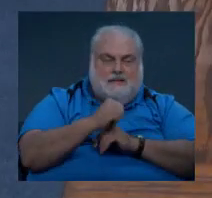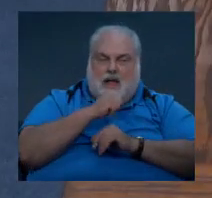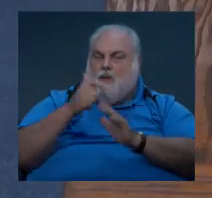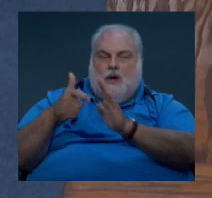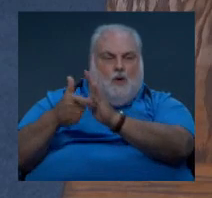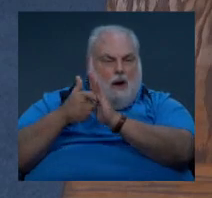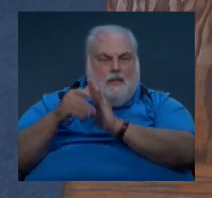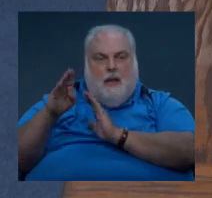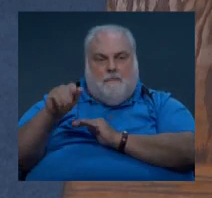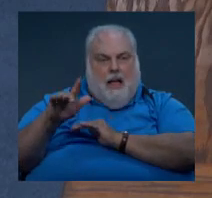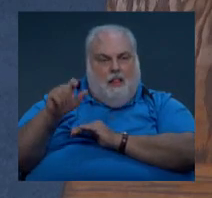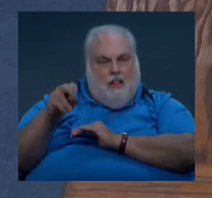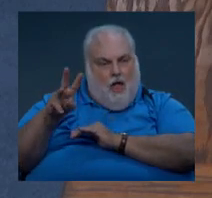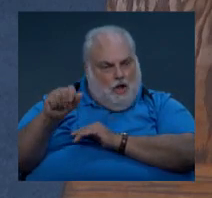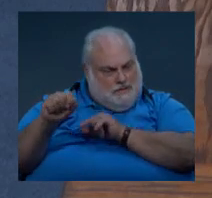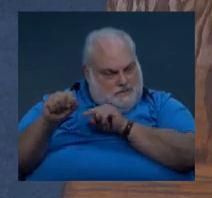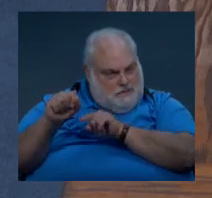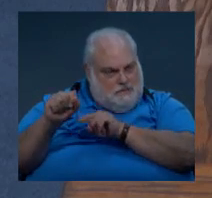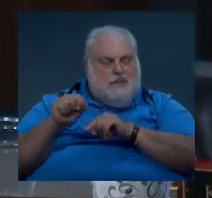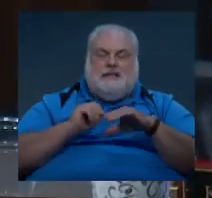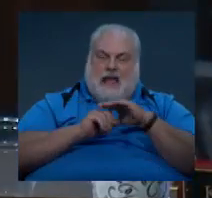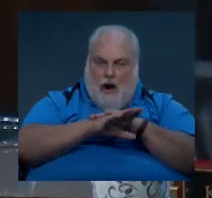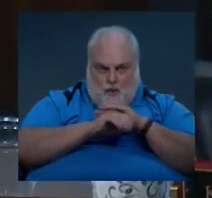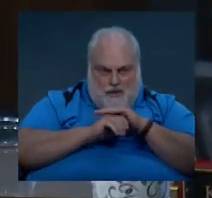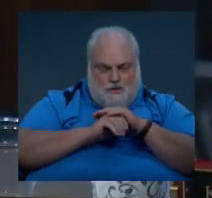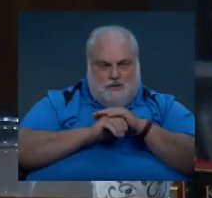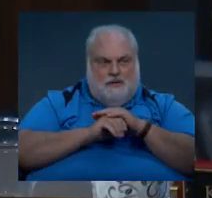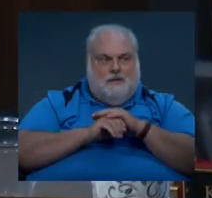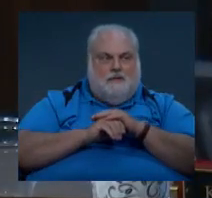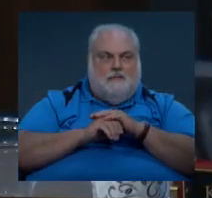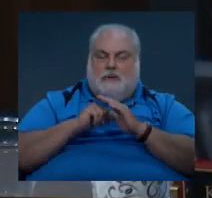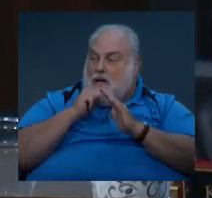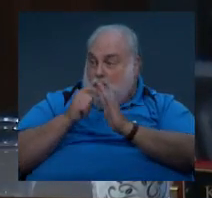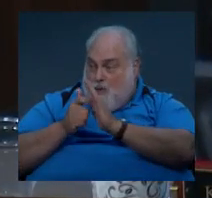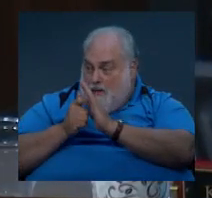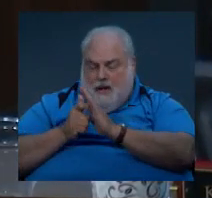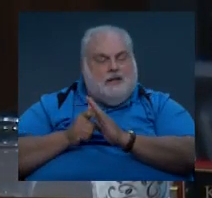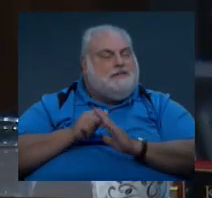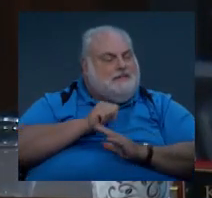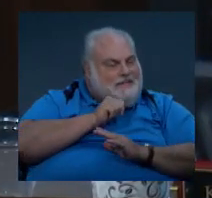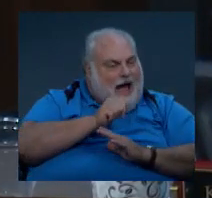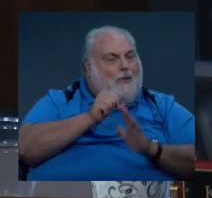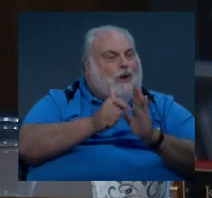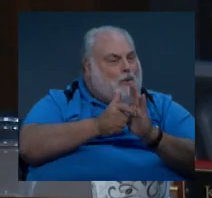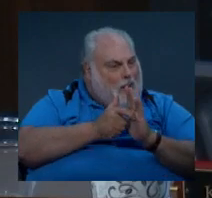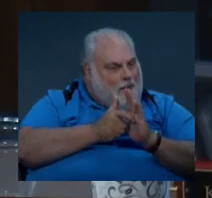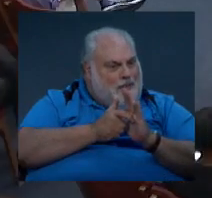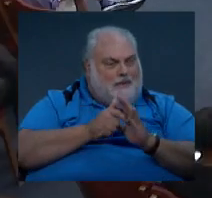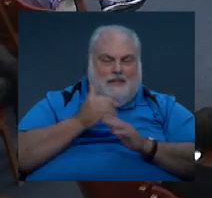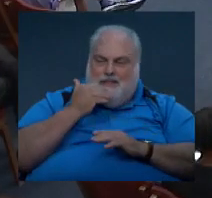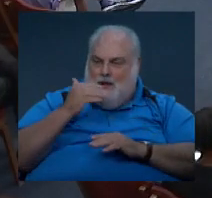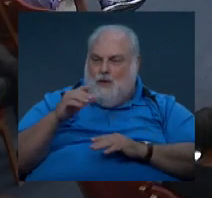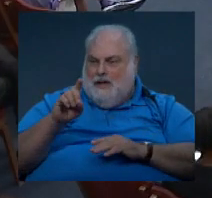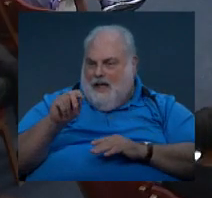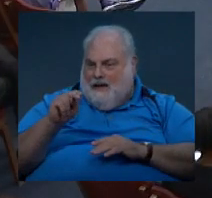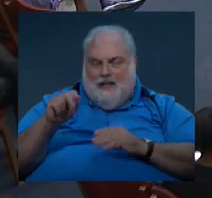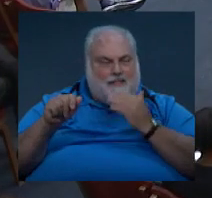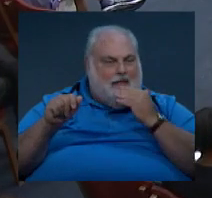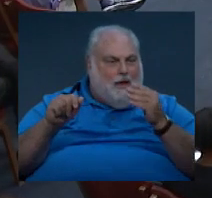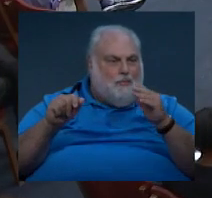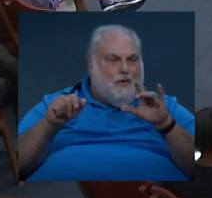part of the bylaws, so it is outreach at this point. But not a requirement. It is not a requirement. Thank you, Dana. Thank you,